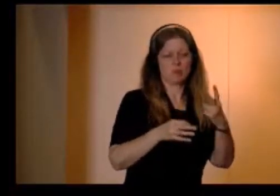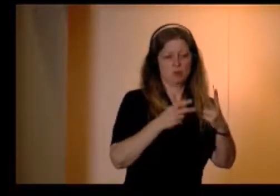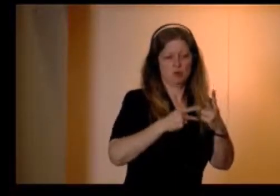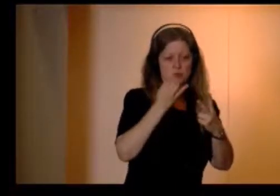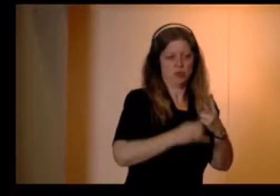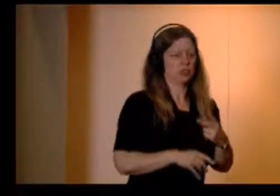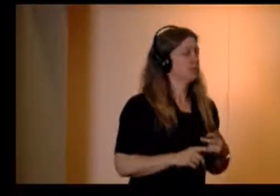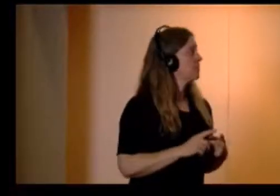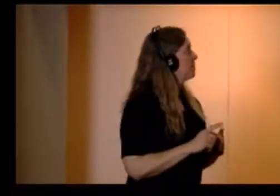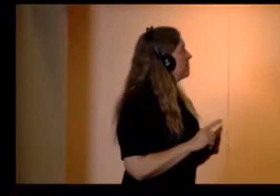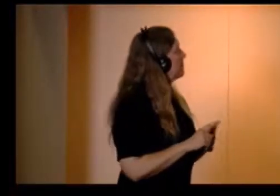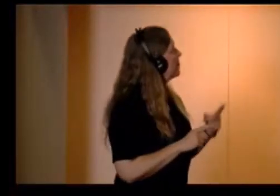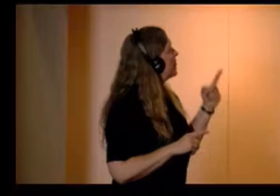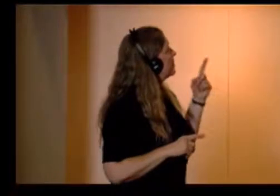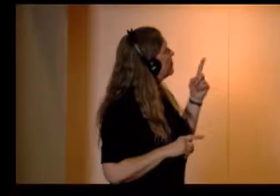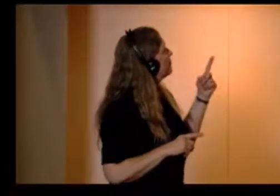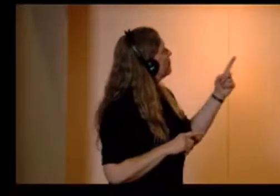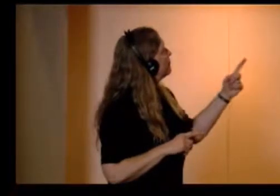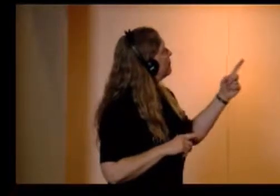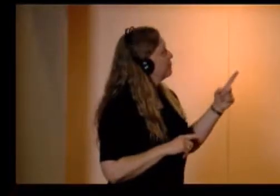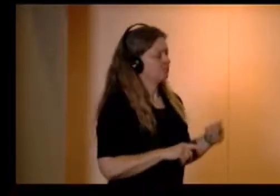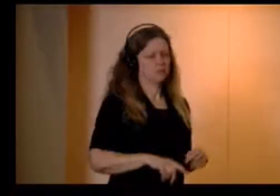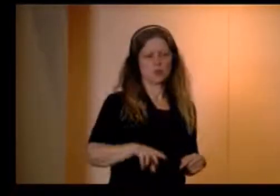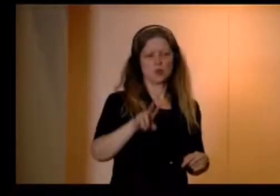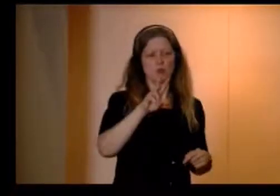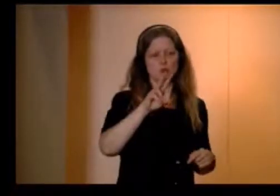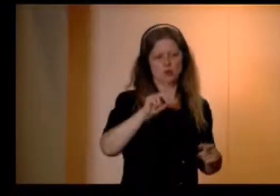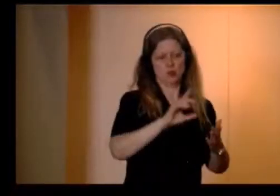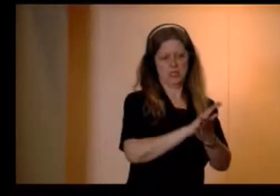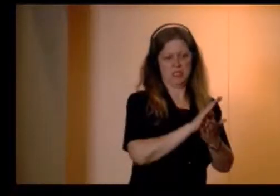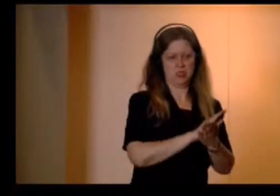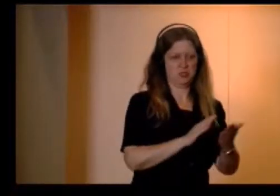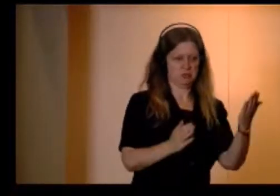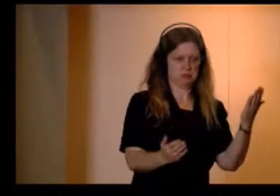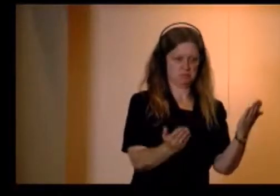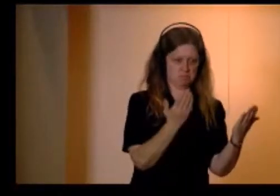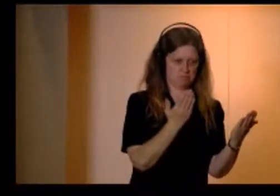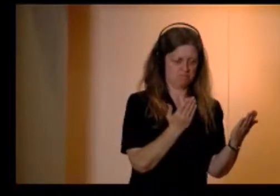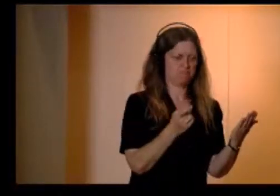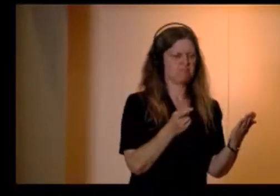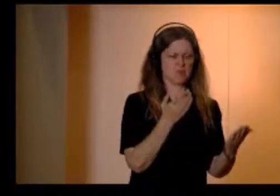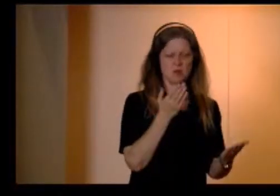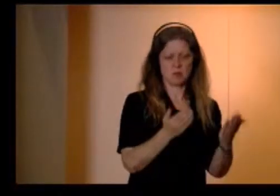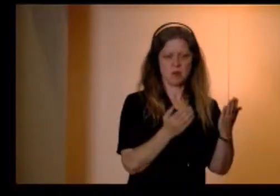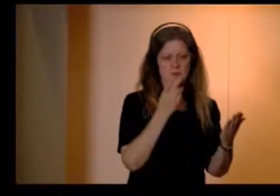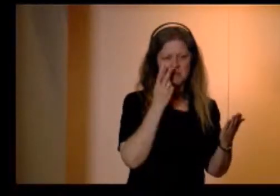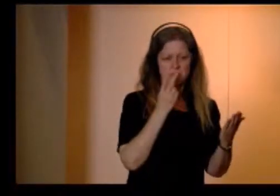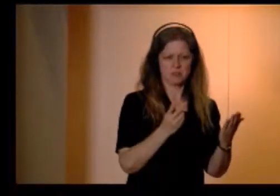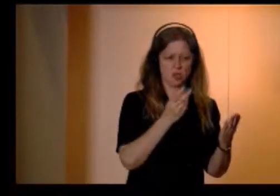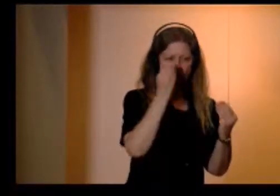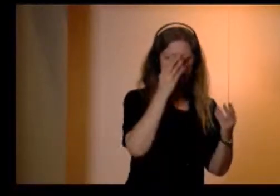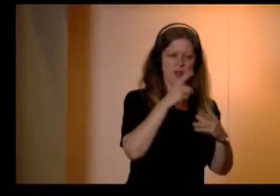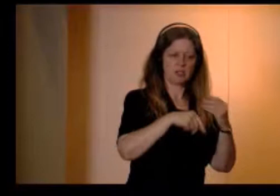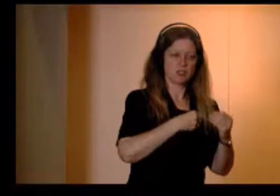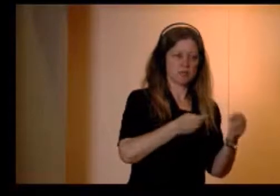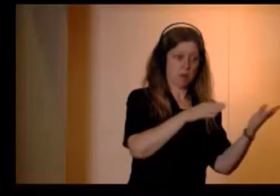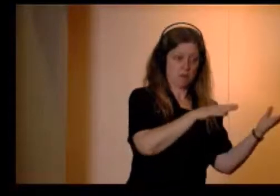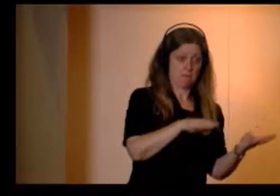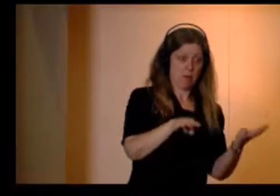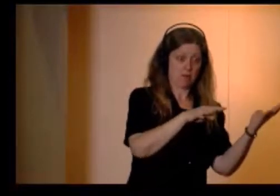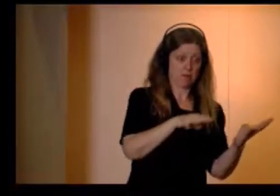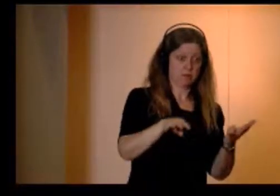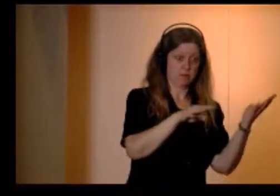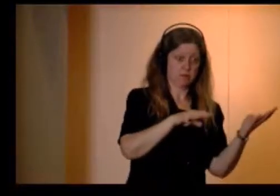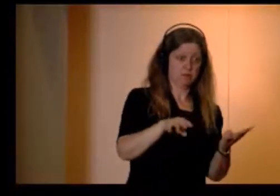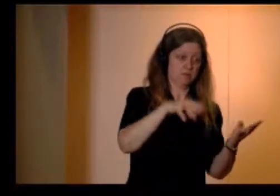two herbarium sheets. They're basically 2D, and you probably saw some information about the conveyor belt that they're rapidly